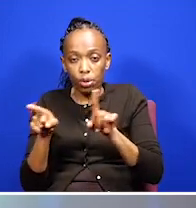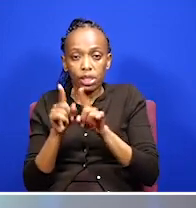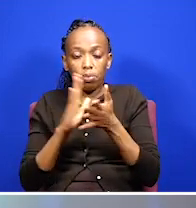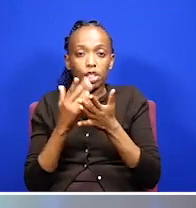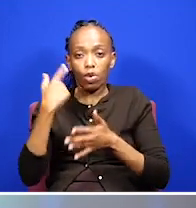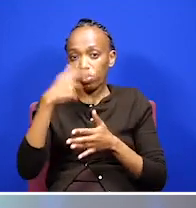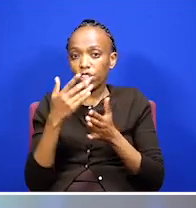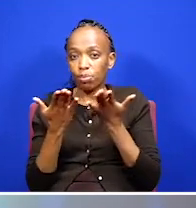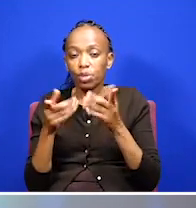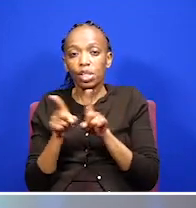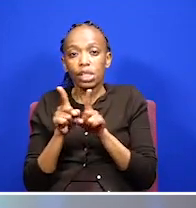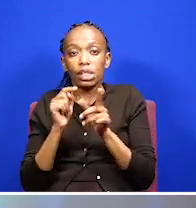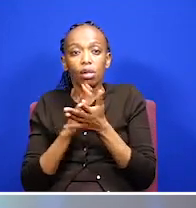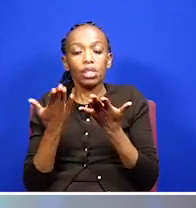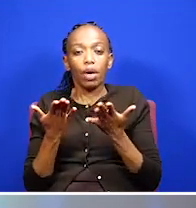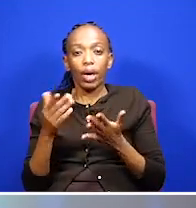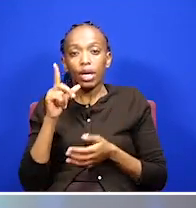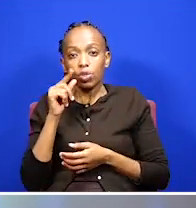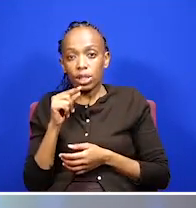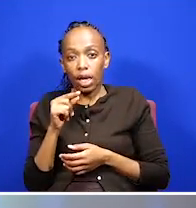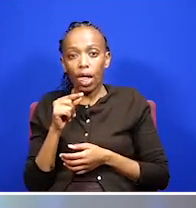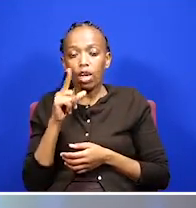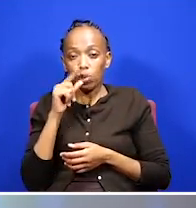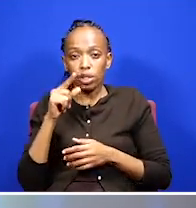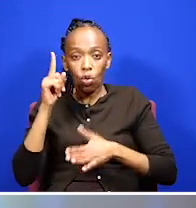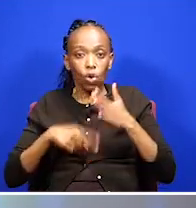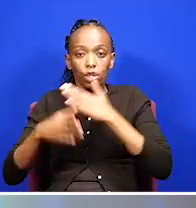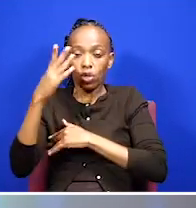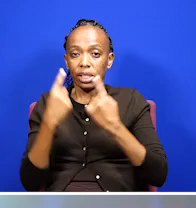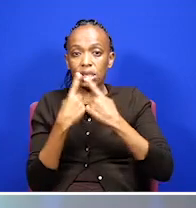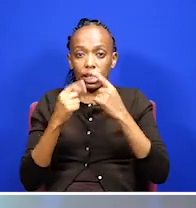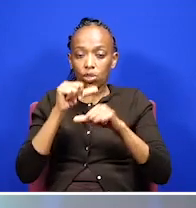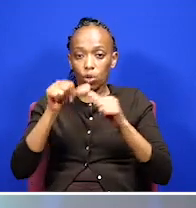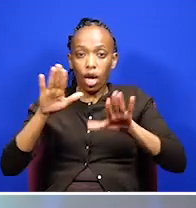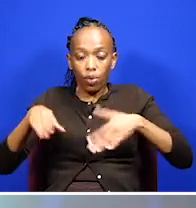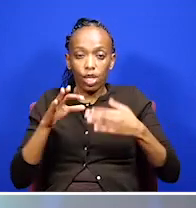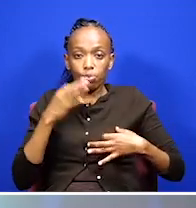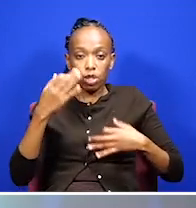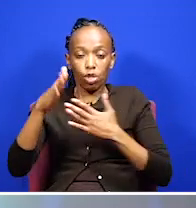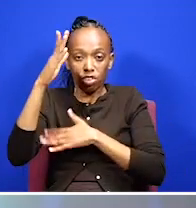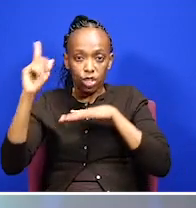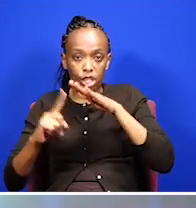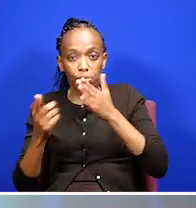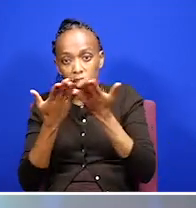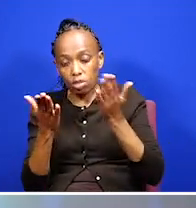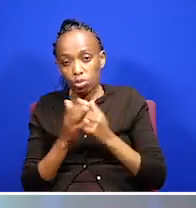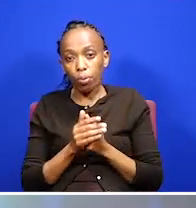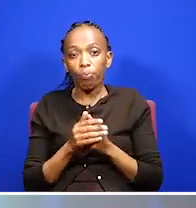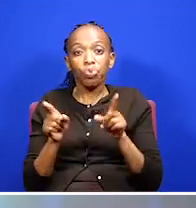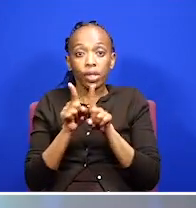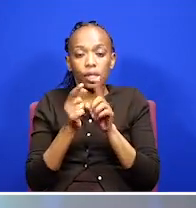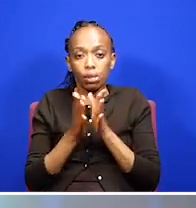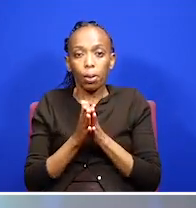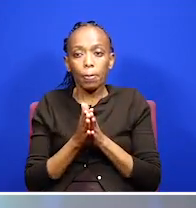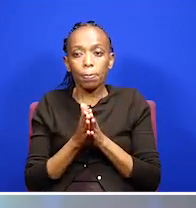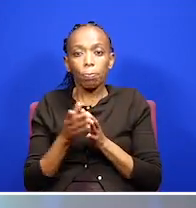on Facebook, and of course, share it on Twitter. And tweet about what God is saying to you, how the Spirit of God is ministering to you as